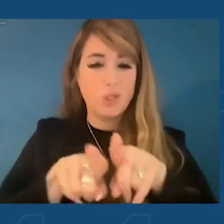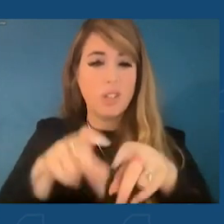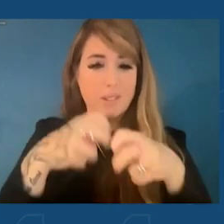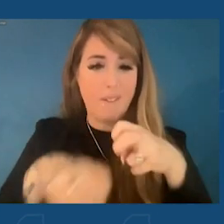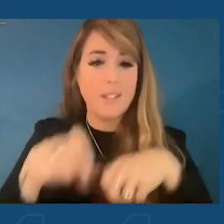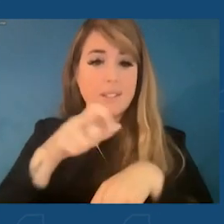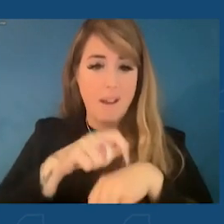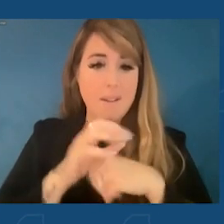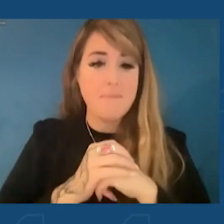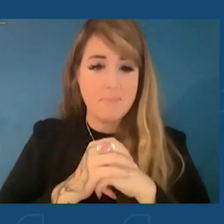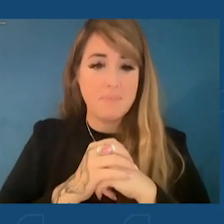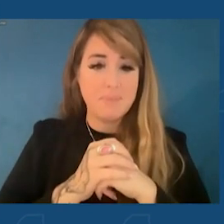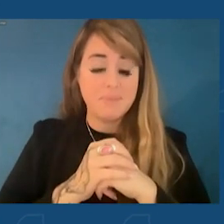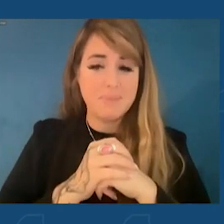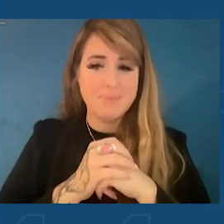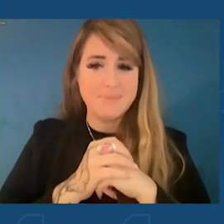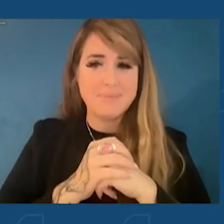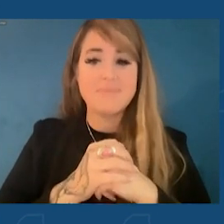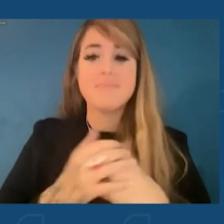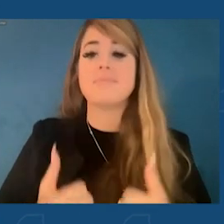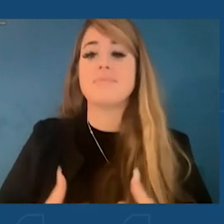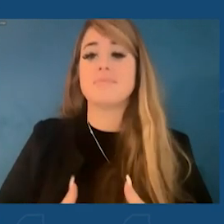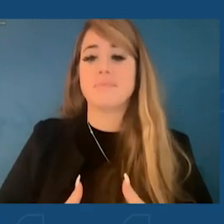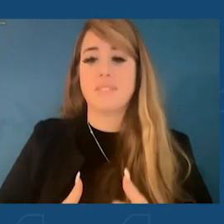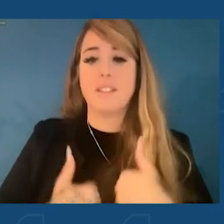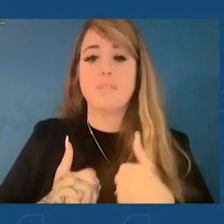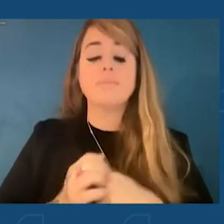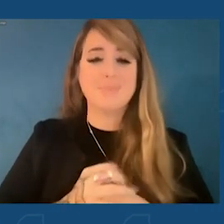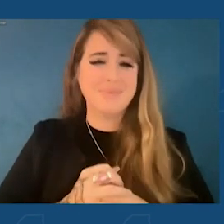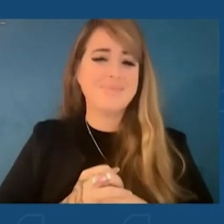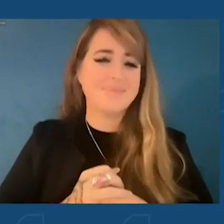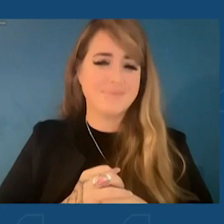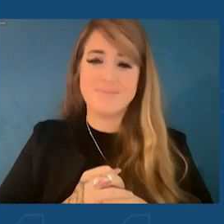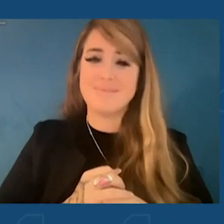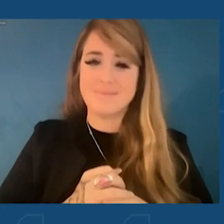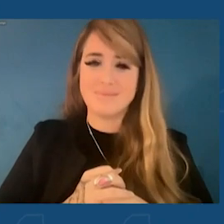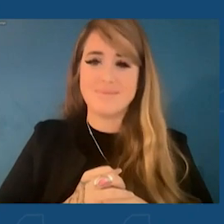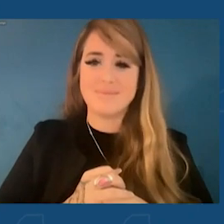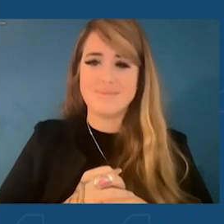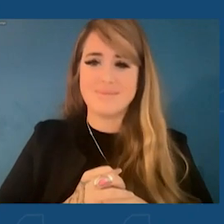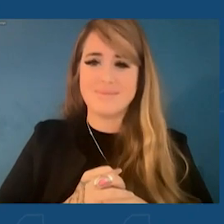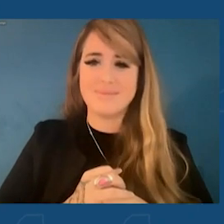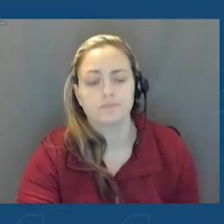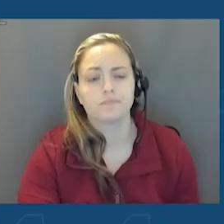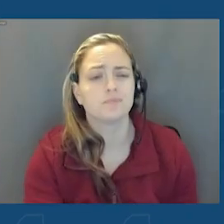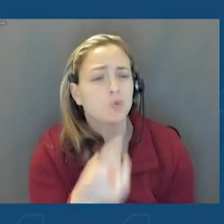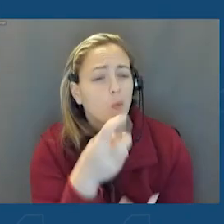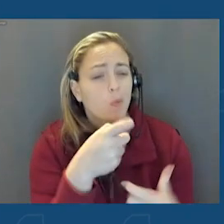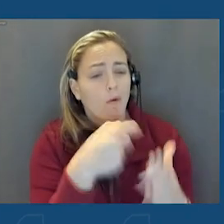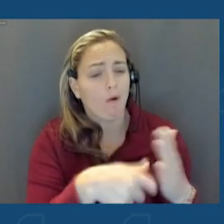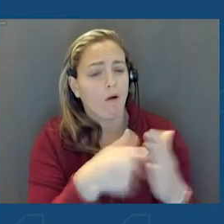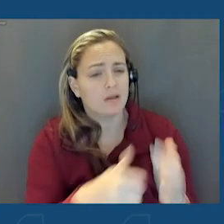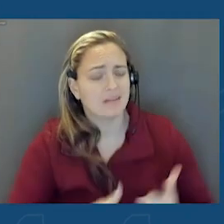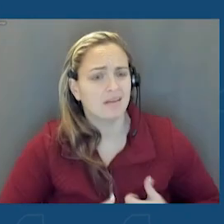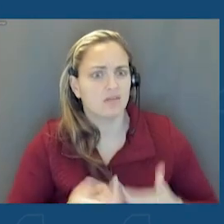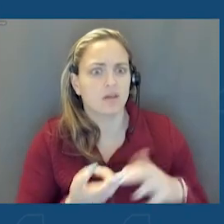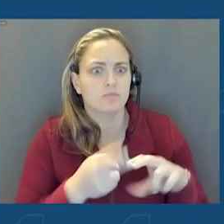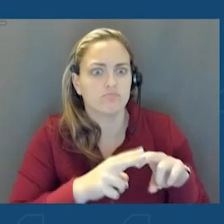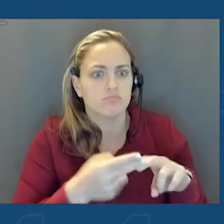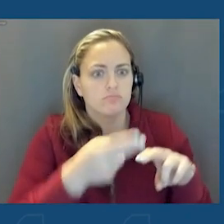circumstances. Life is hard here these days because of the cost of living just keeps going up and up and